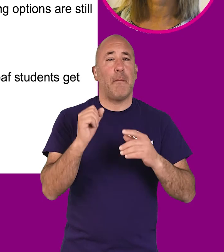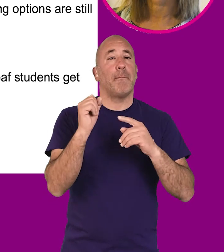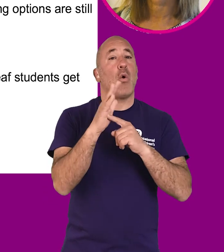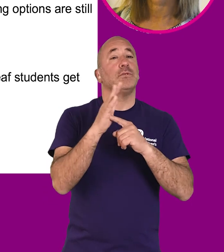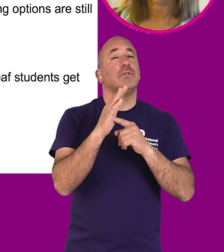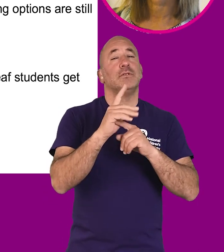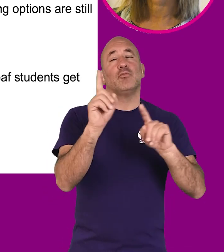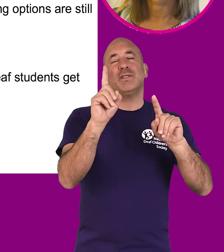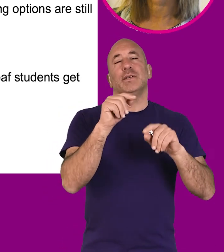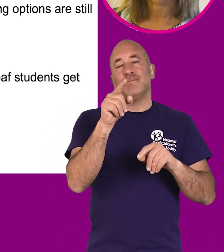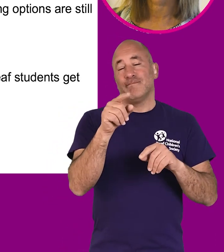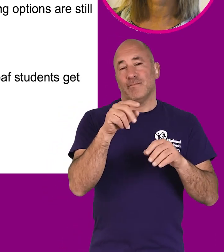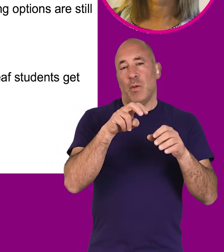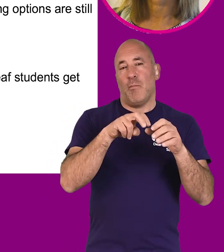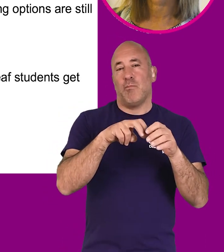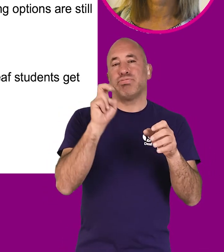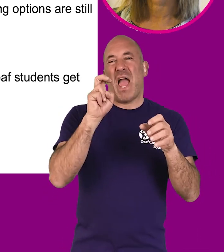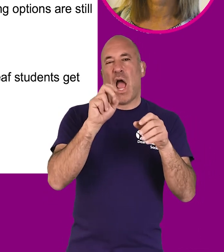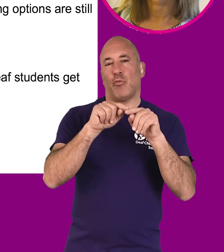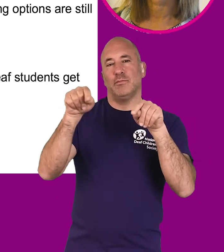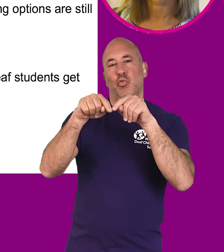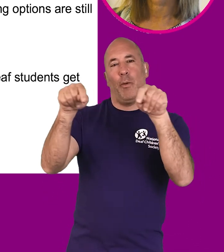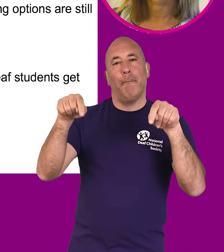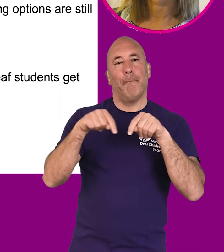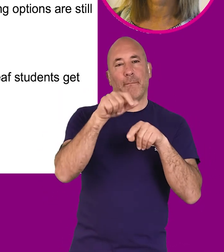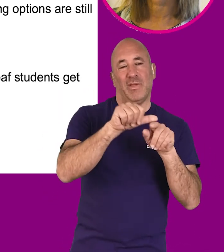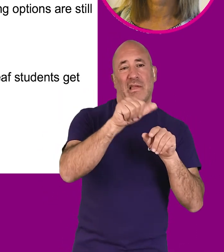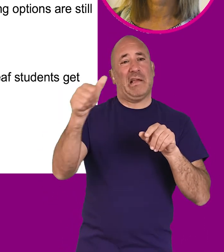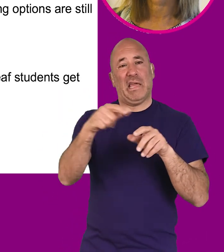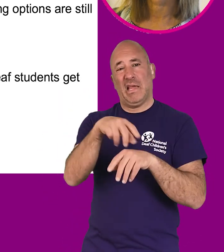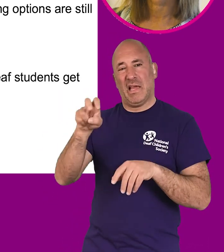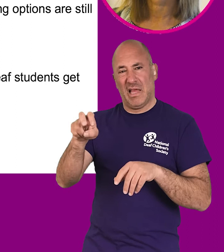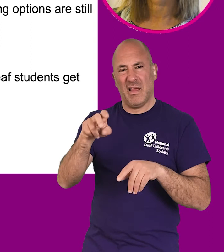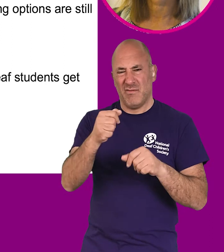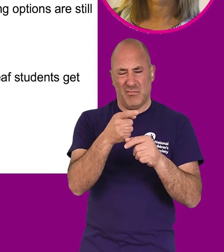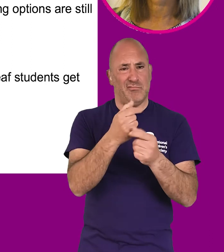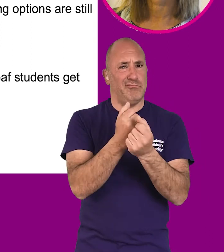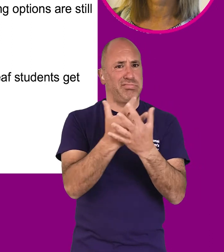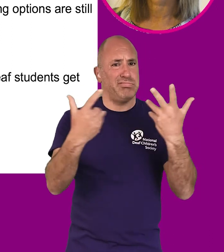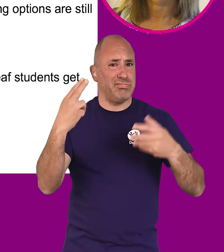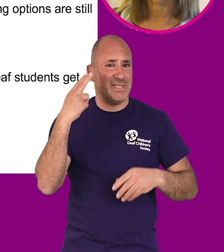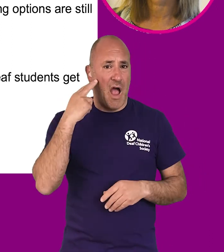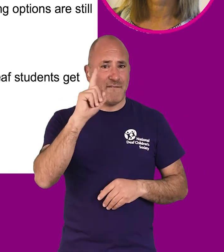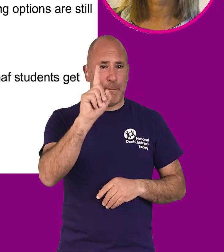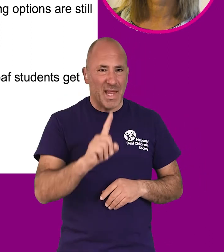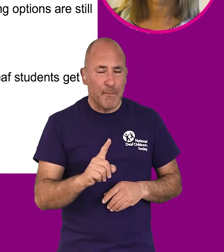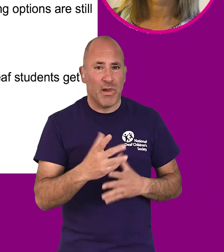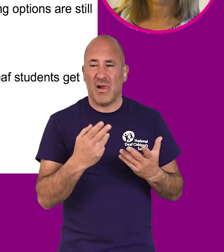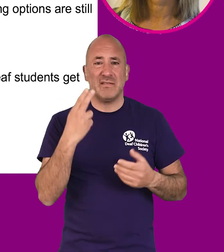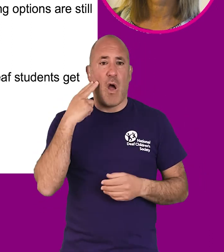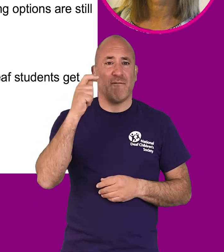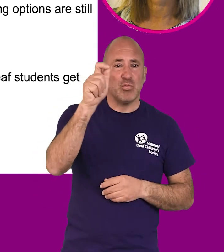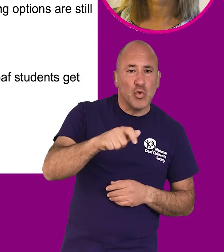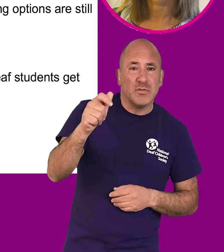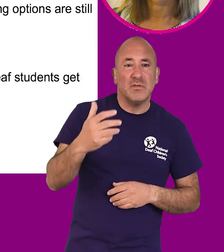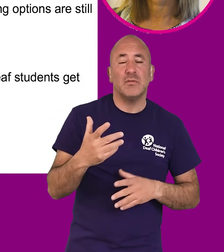This is an important one as well. When you are using breakout rooms, if you have